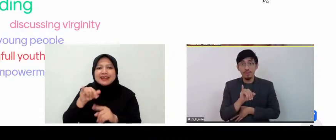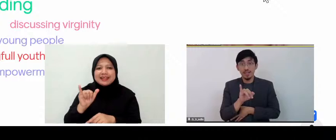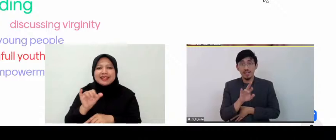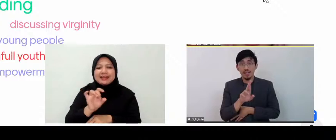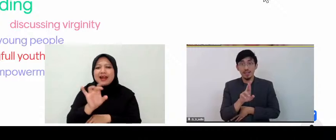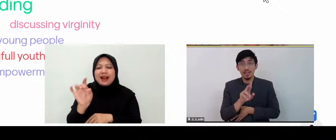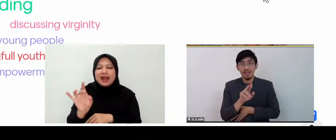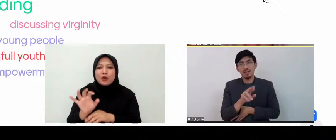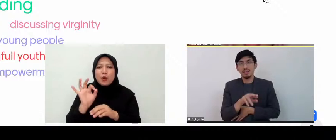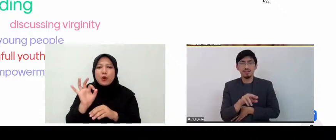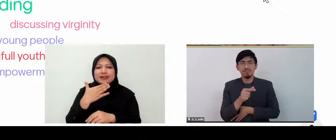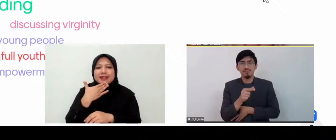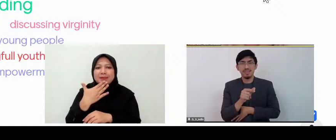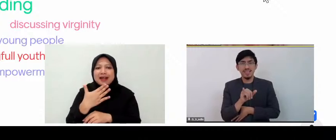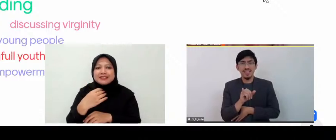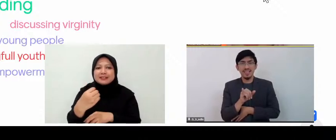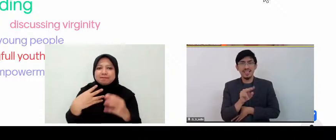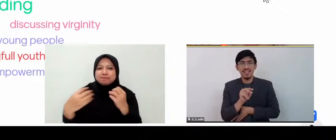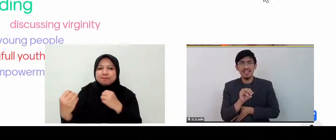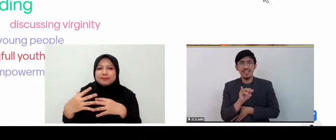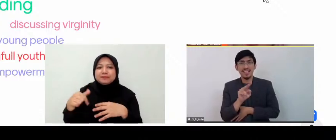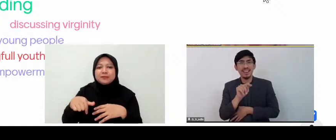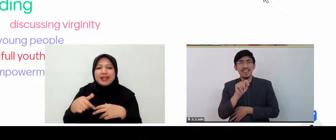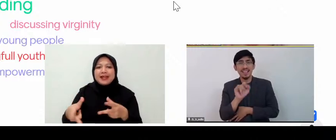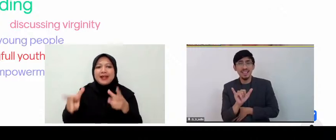the next